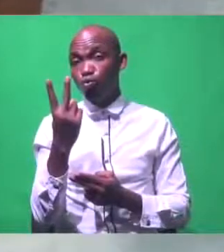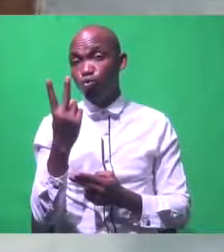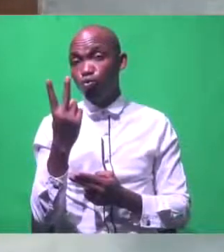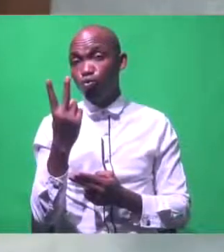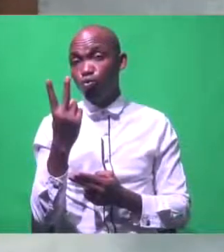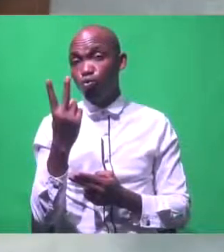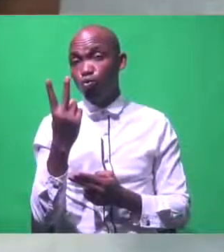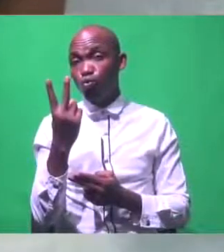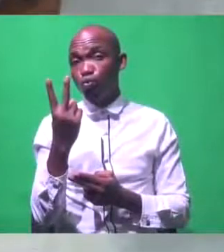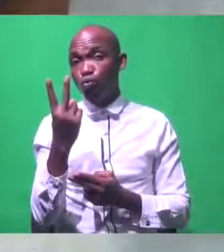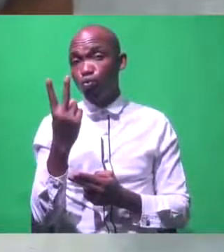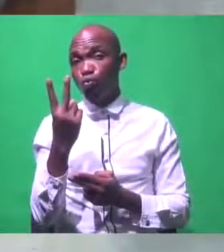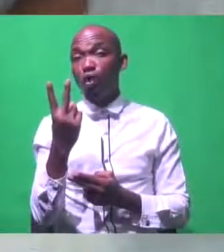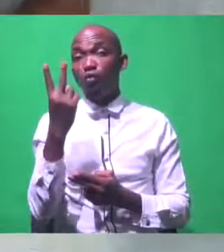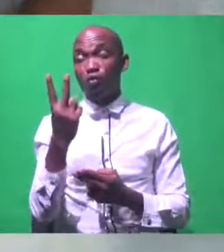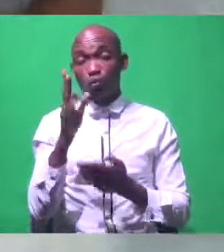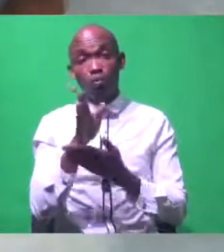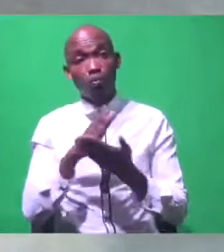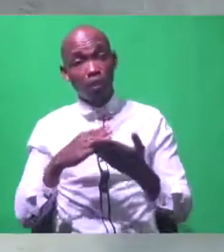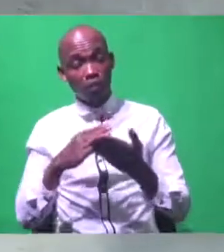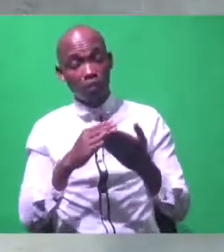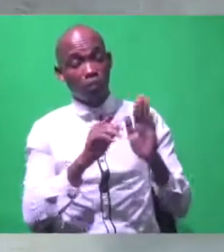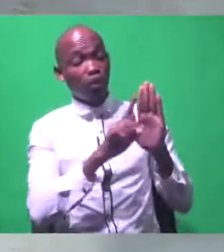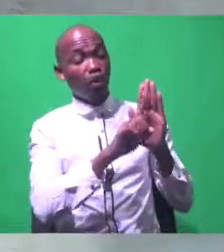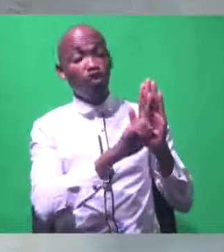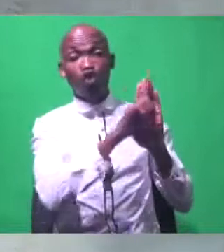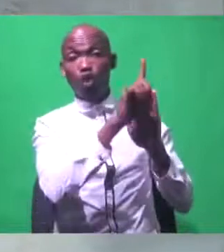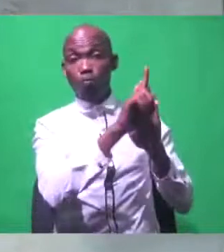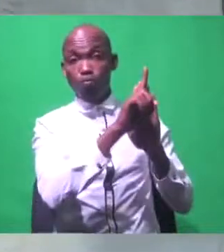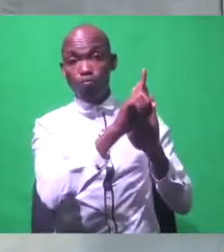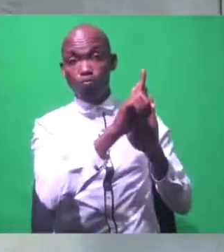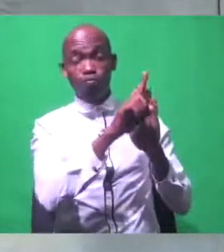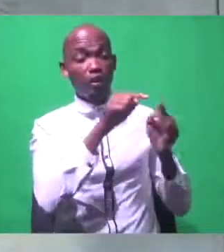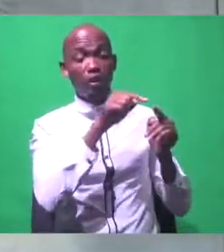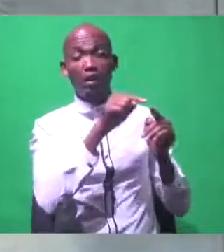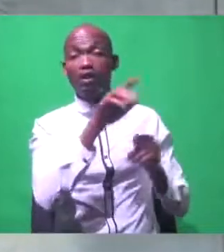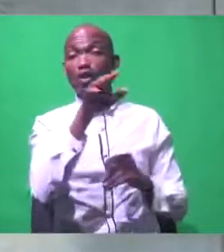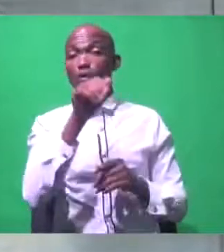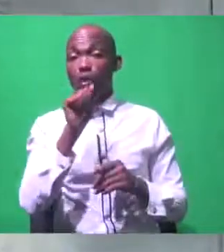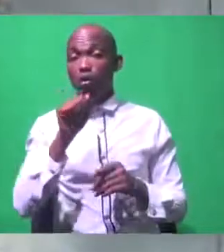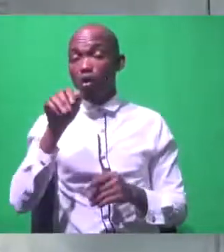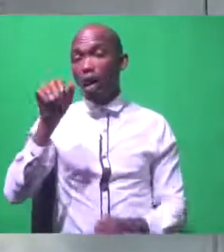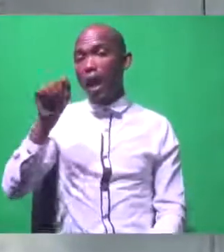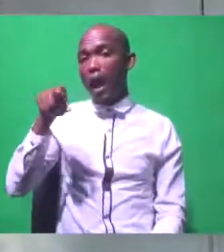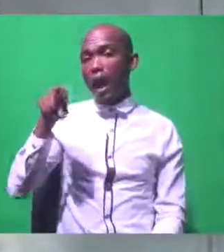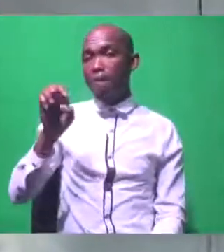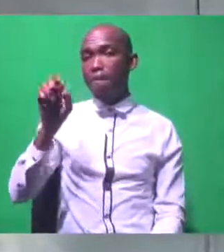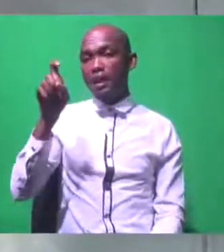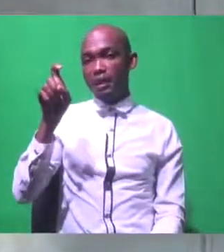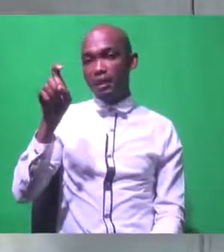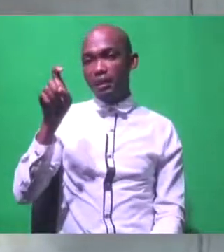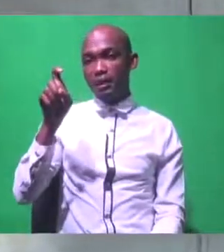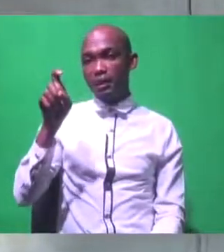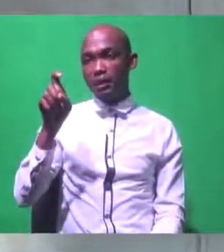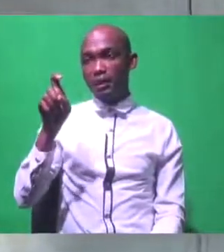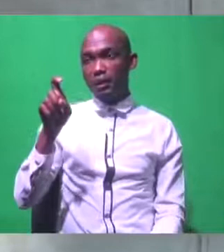areas. We have top, where we can call it apex, or at the top, and we have